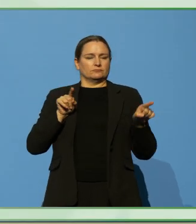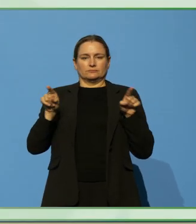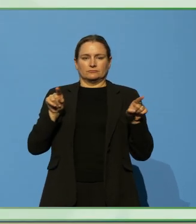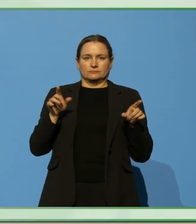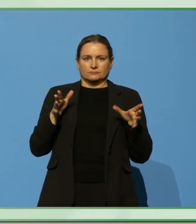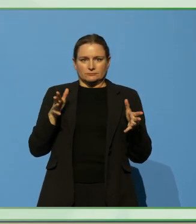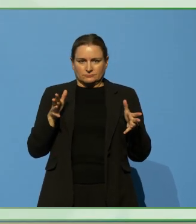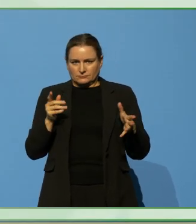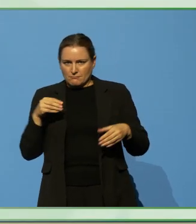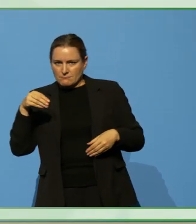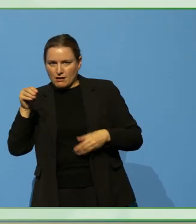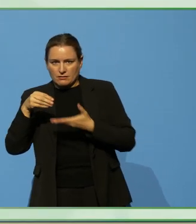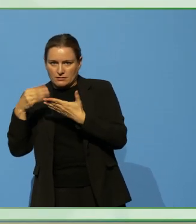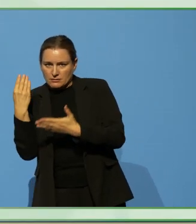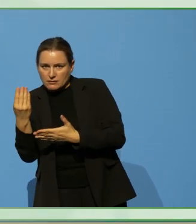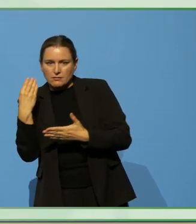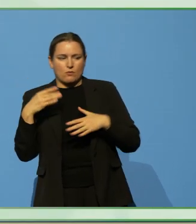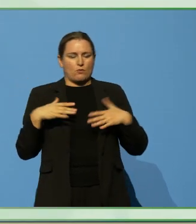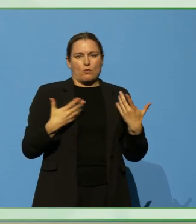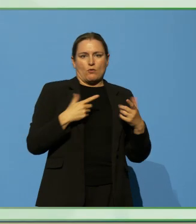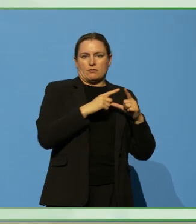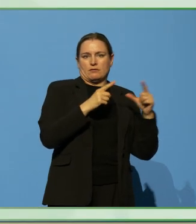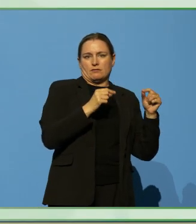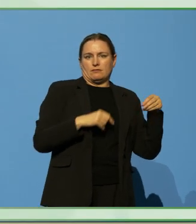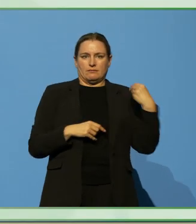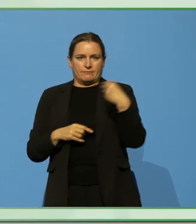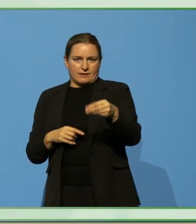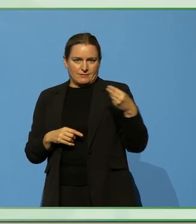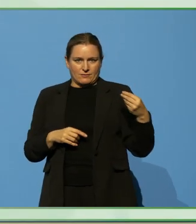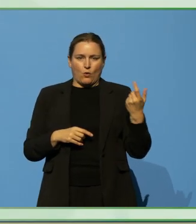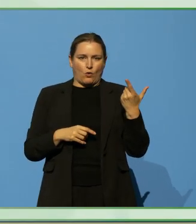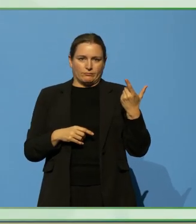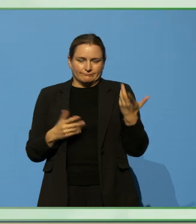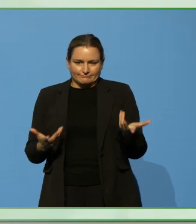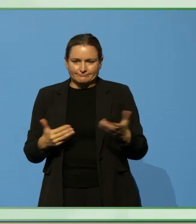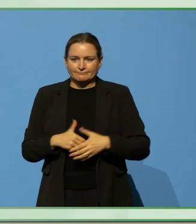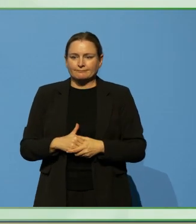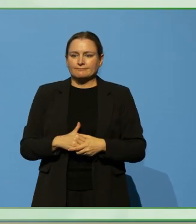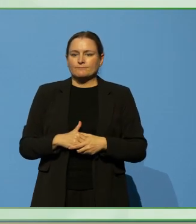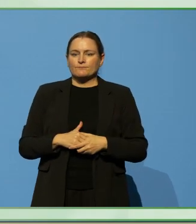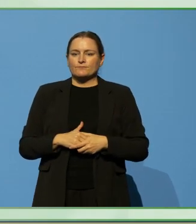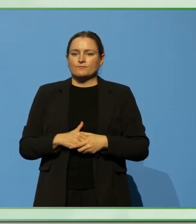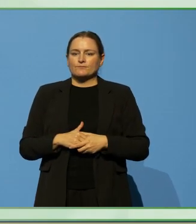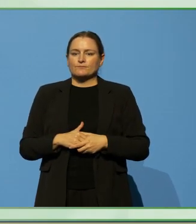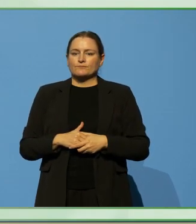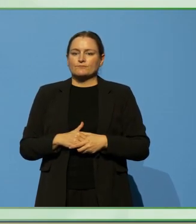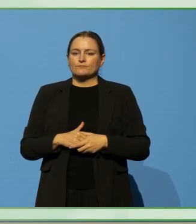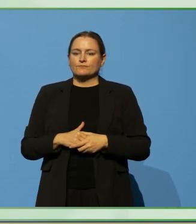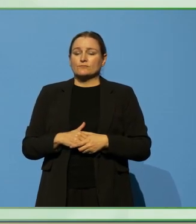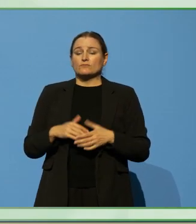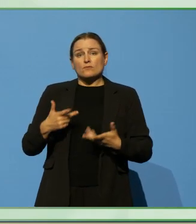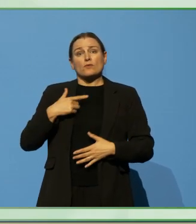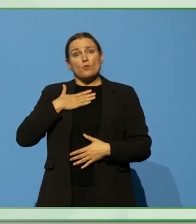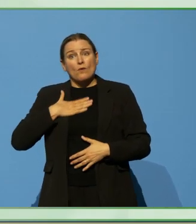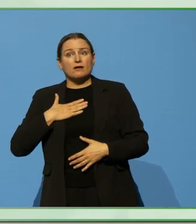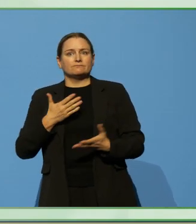innovation, it fosters competitiveness. It's also good that we make sure that there's a public means of payment that